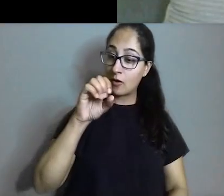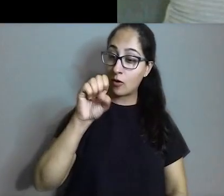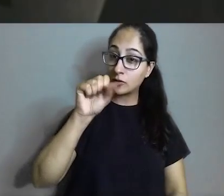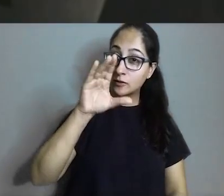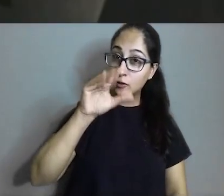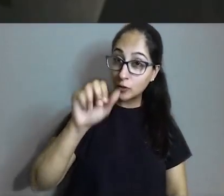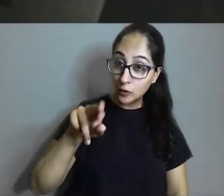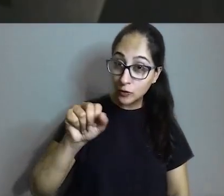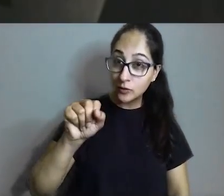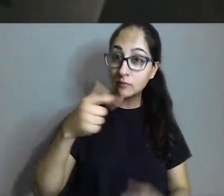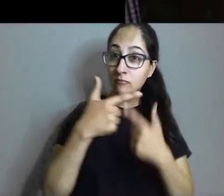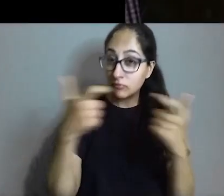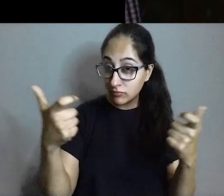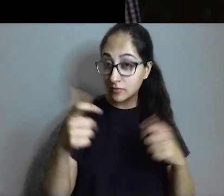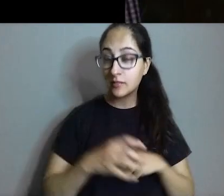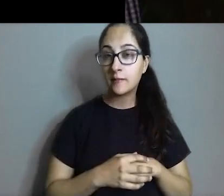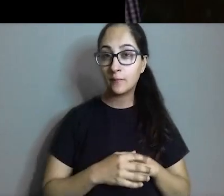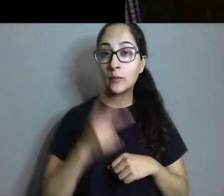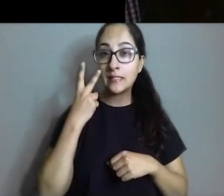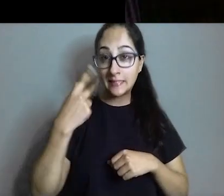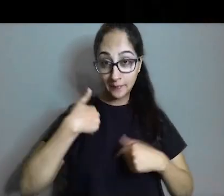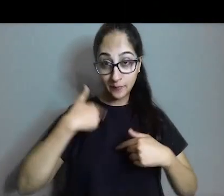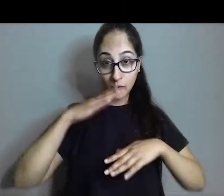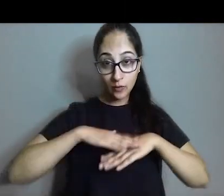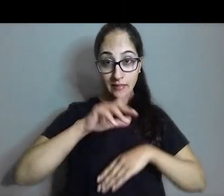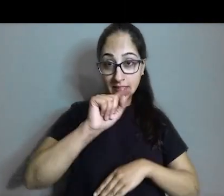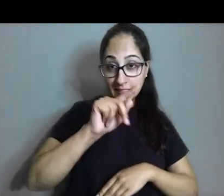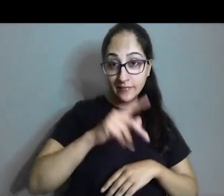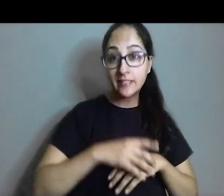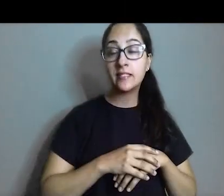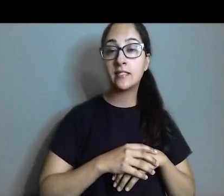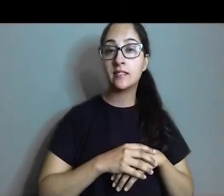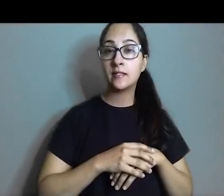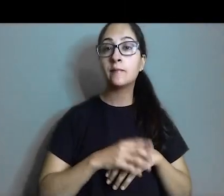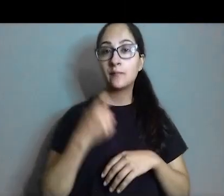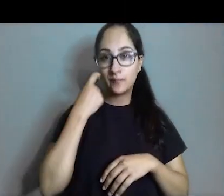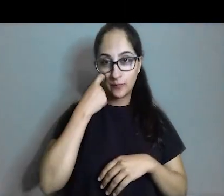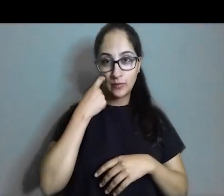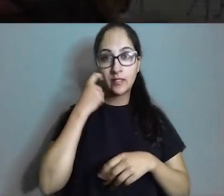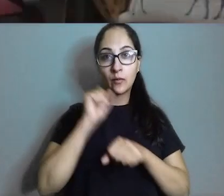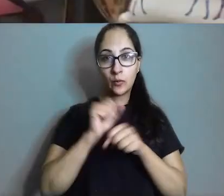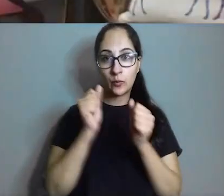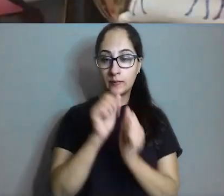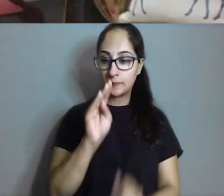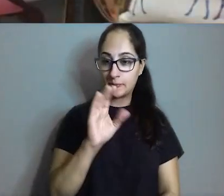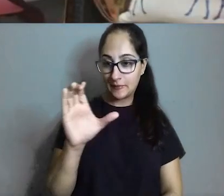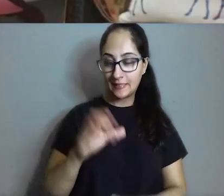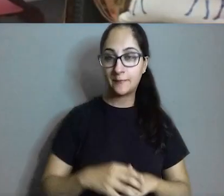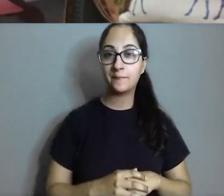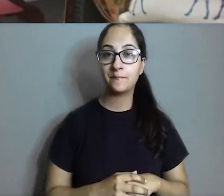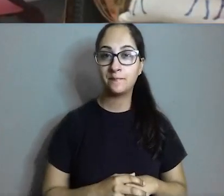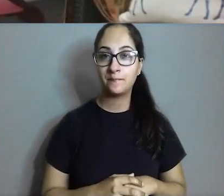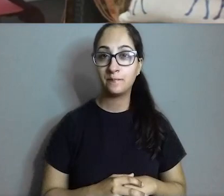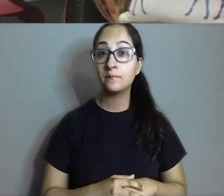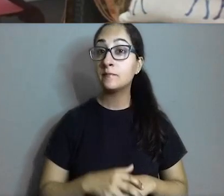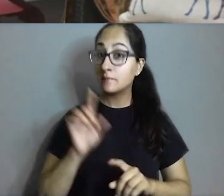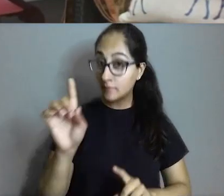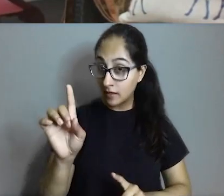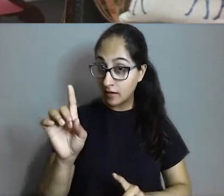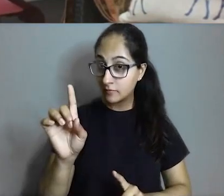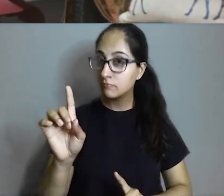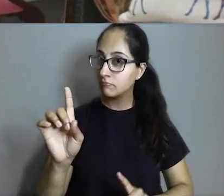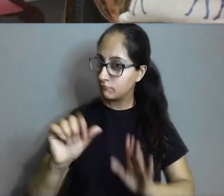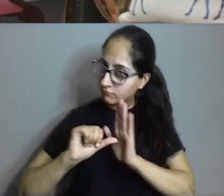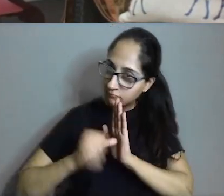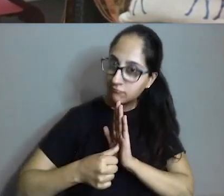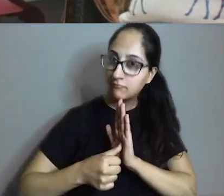from CBC News in Los Angeles and Toronto, and most recently with the BBC. But make no mistake, I am originally from